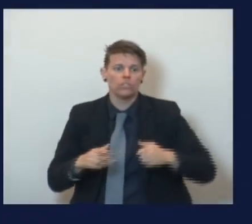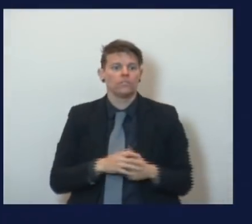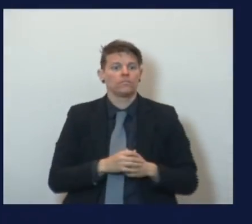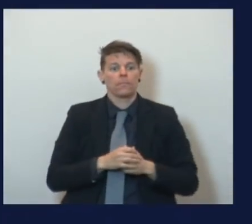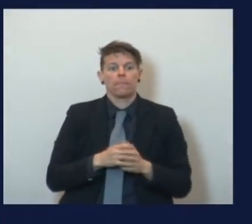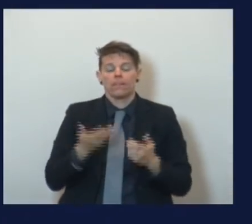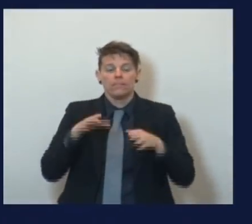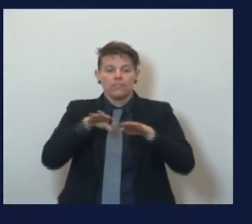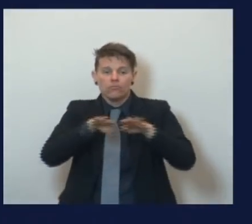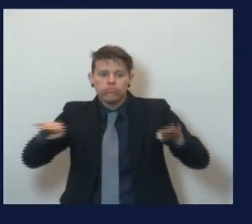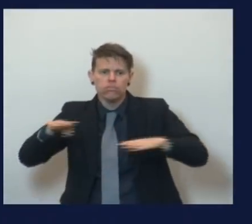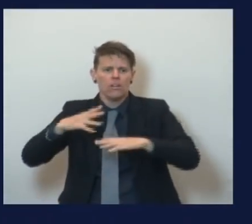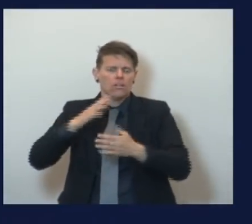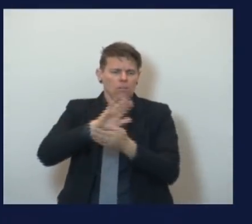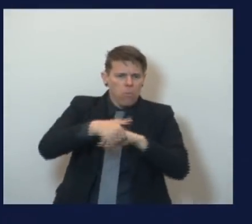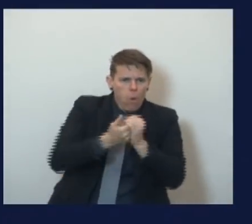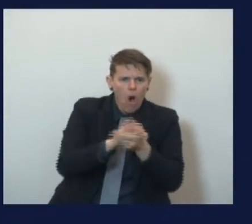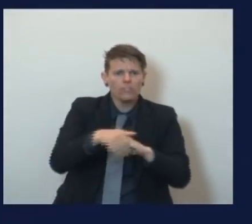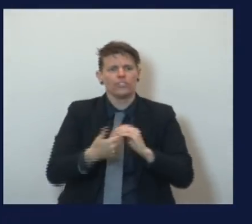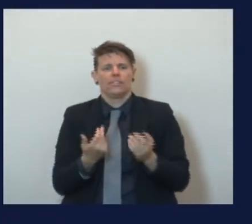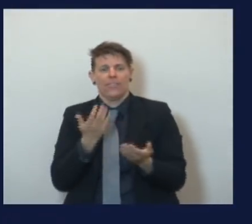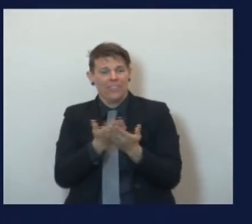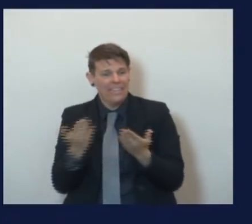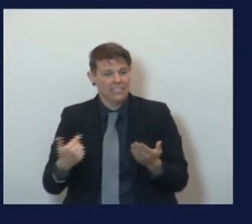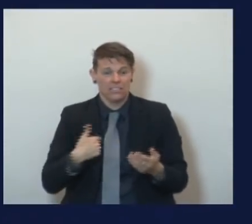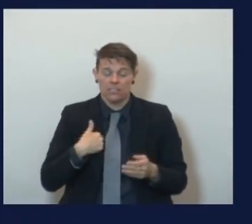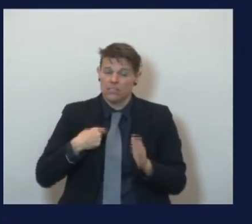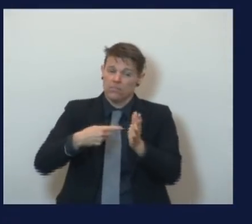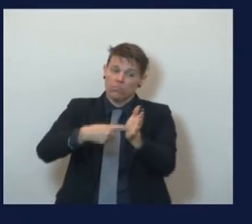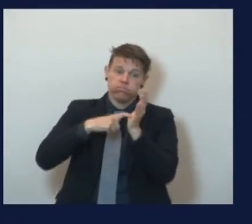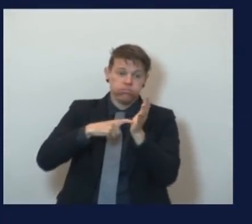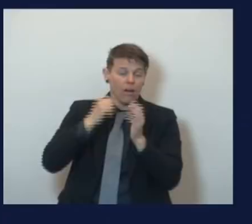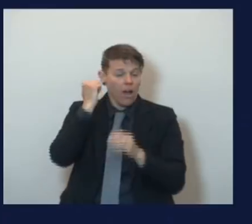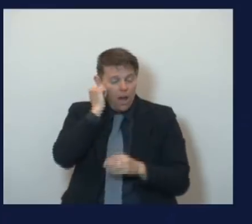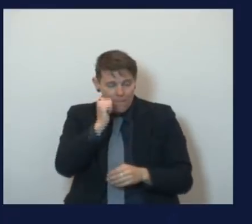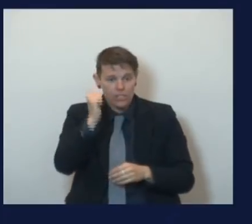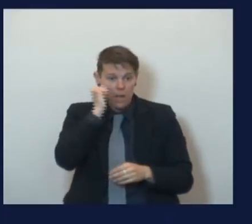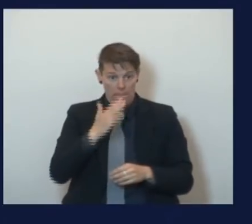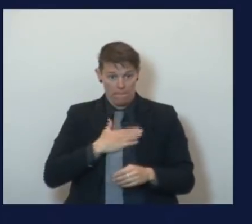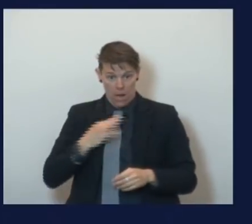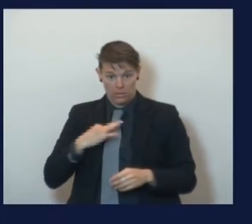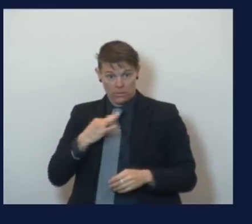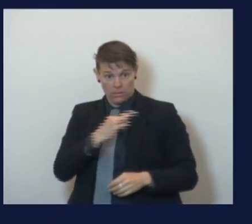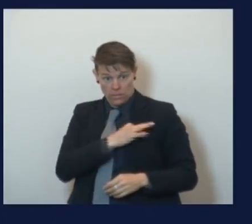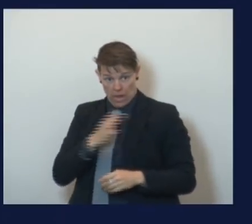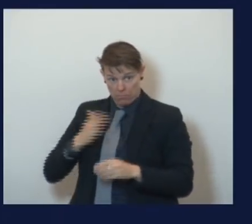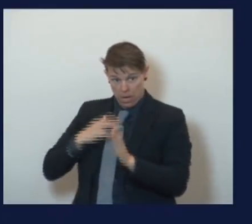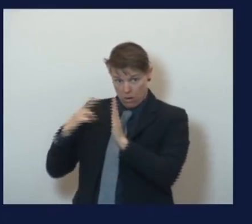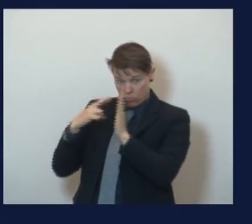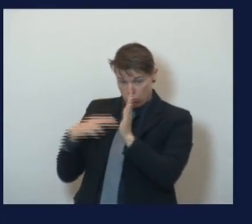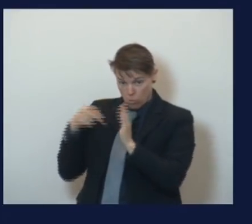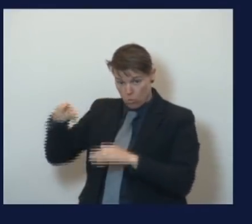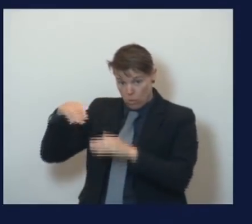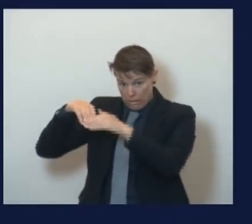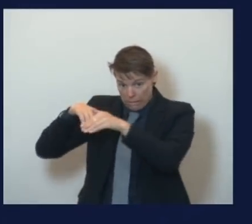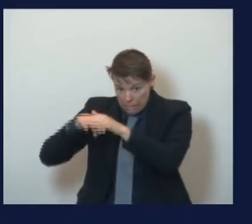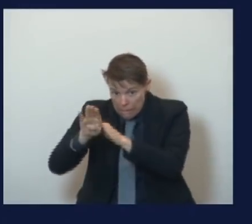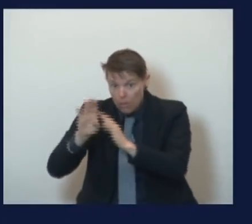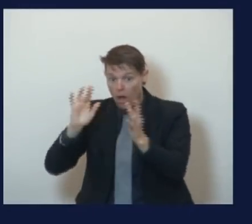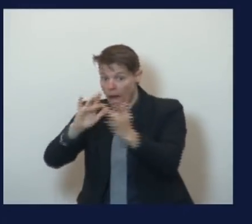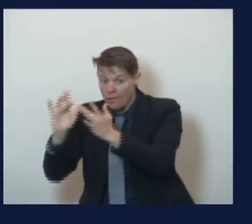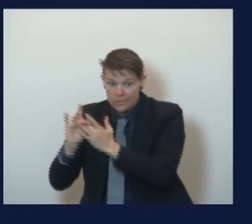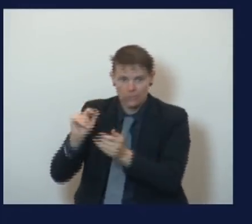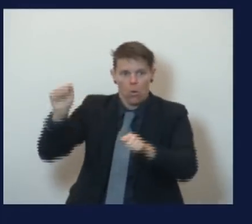that every day. It's a practice I require by the staff that I have to come in to some contact with that we can't do over the telephone.